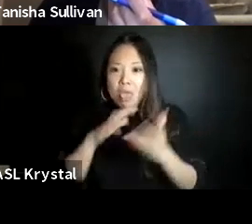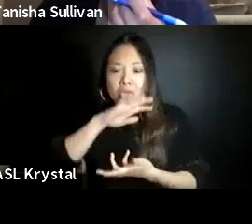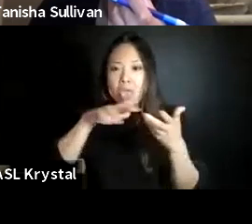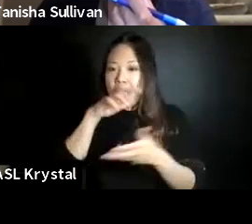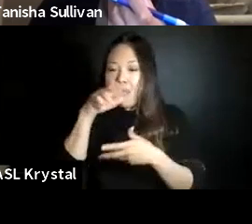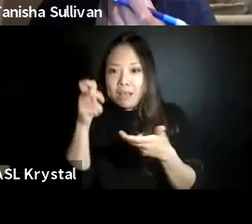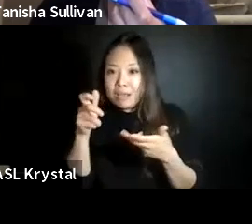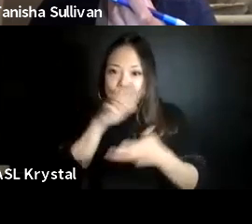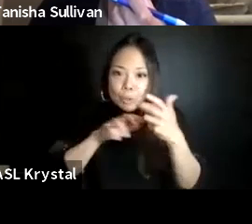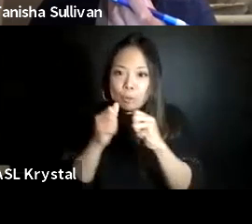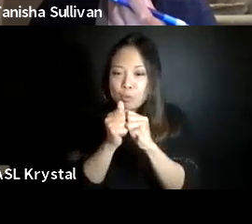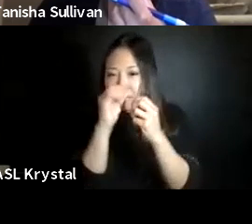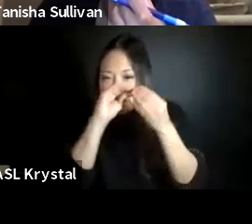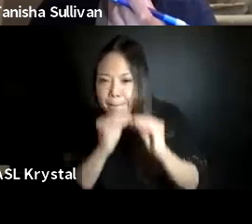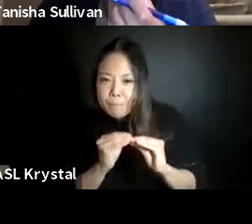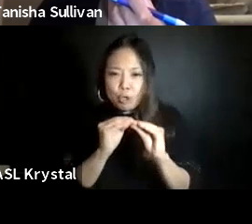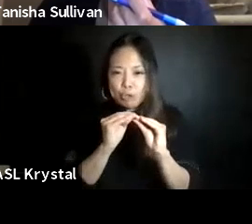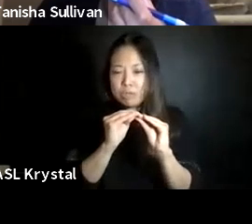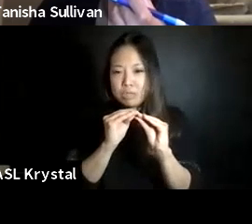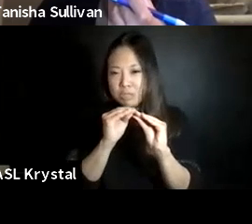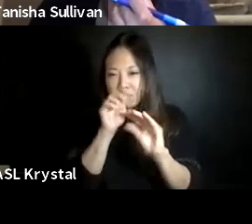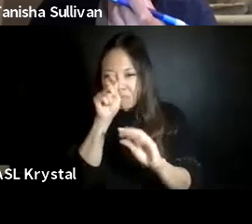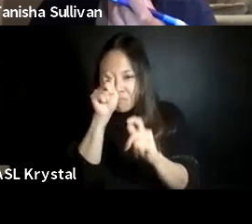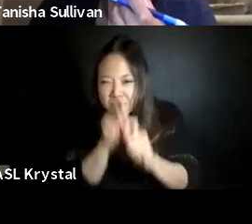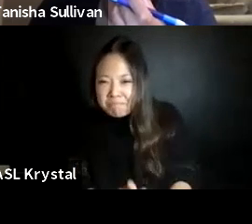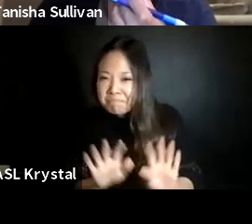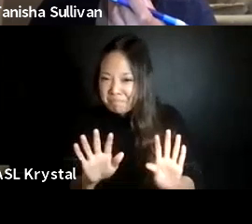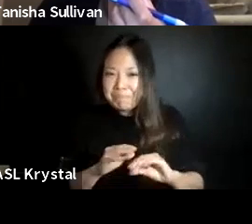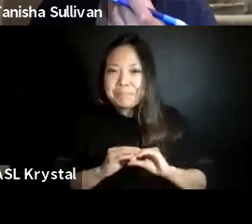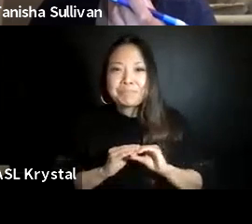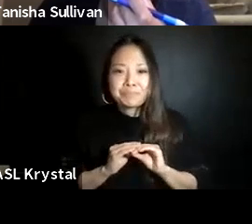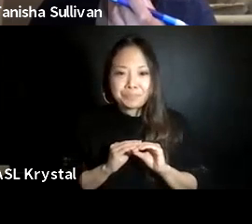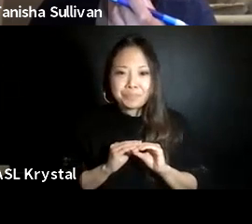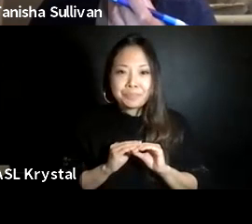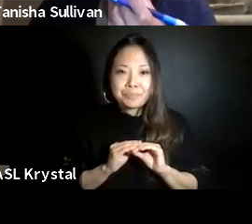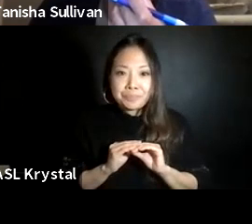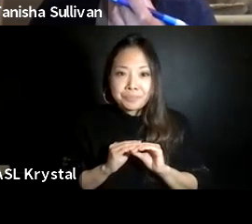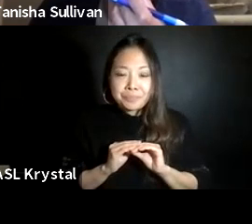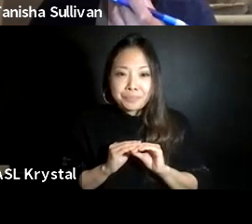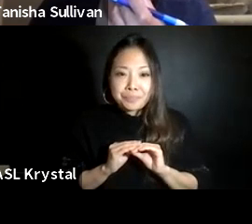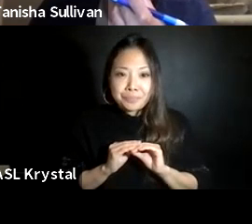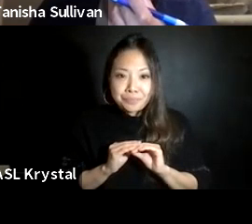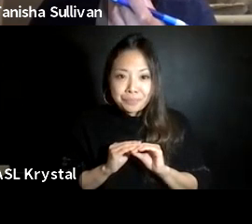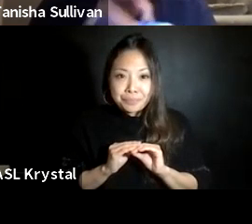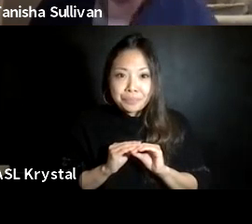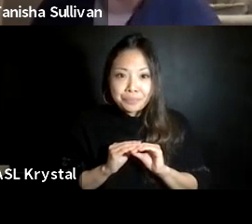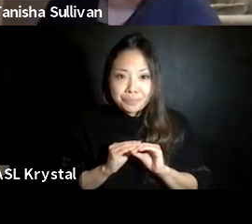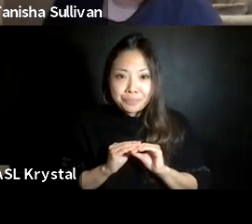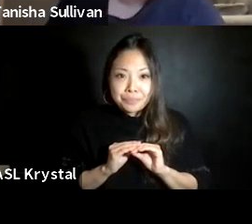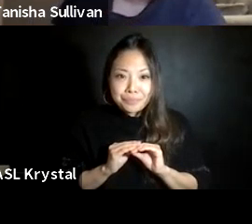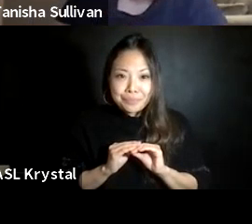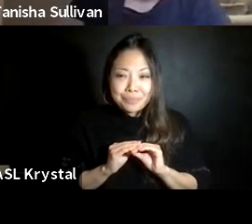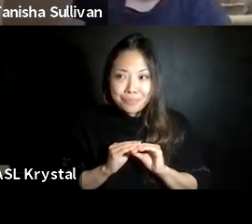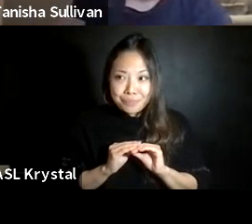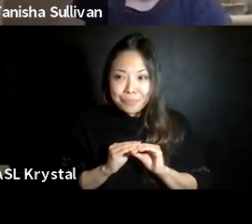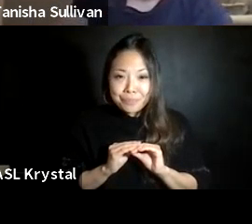So I think I think it would be easier again, and I would agree with